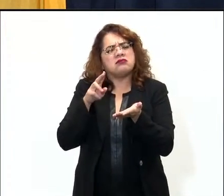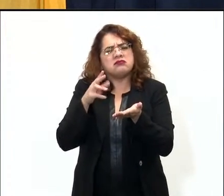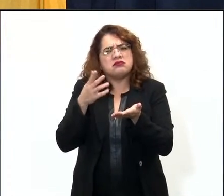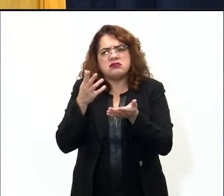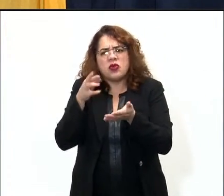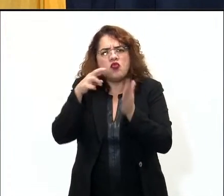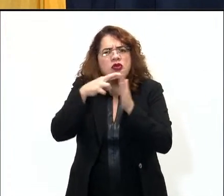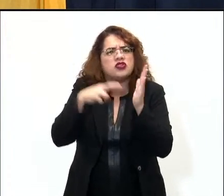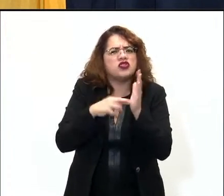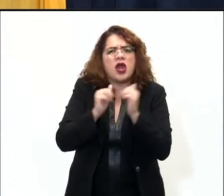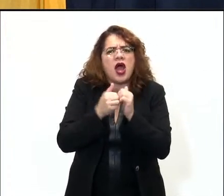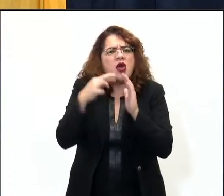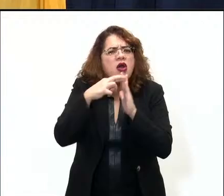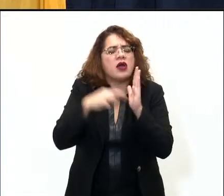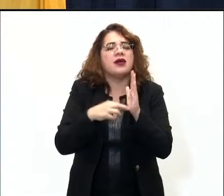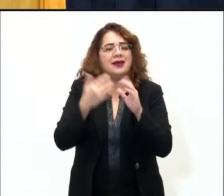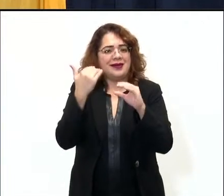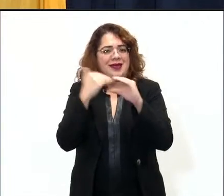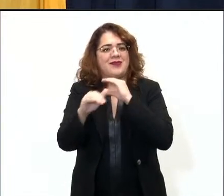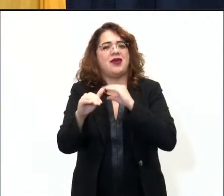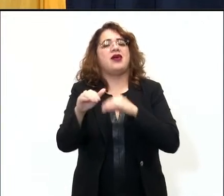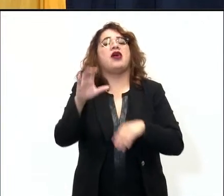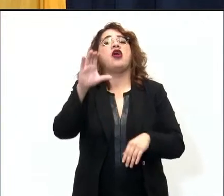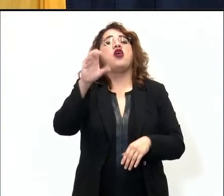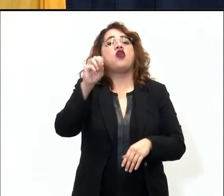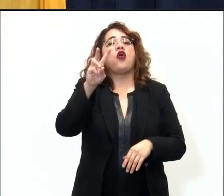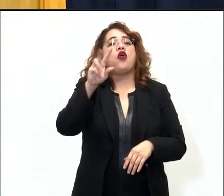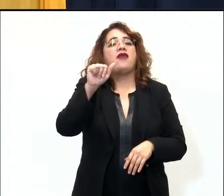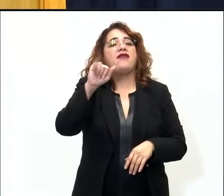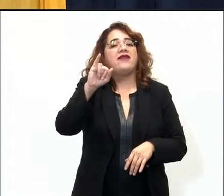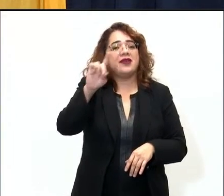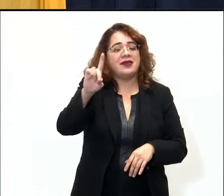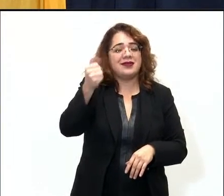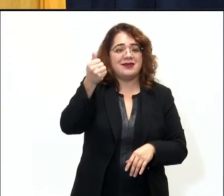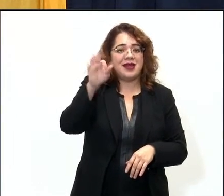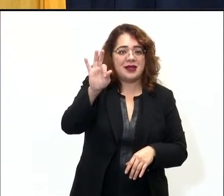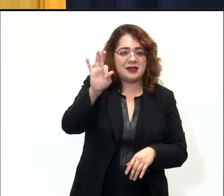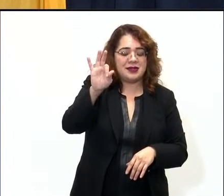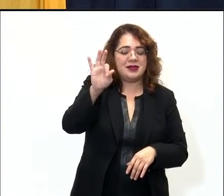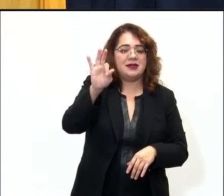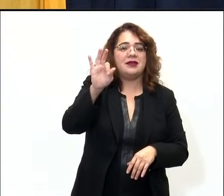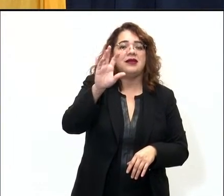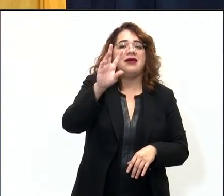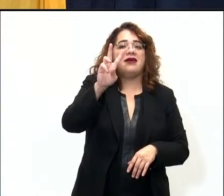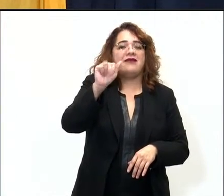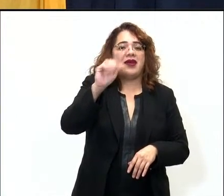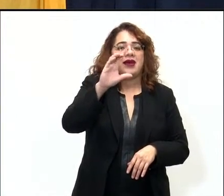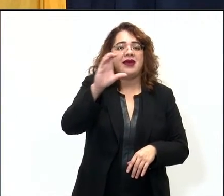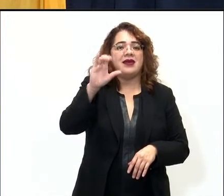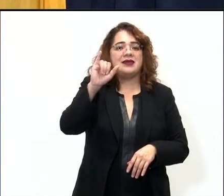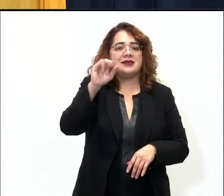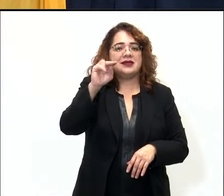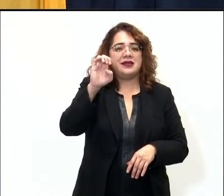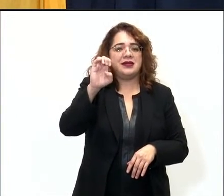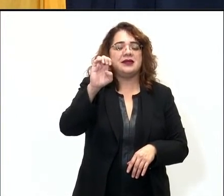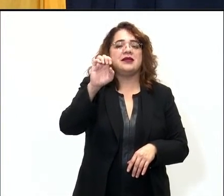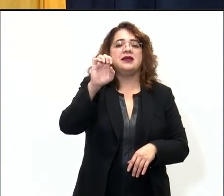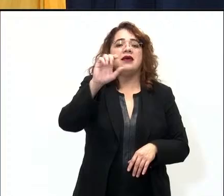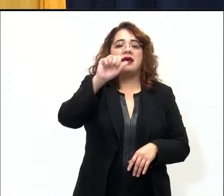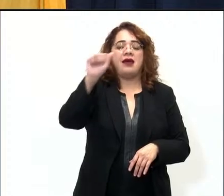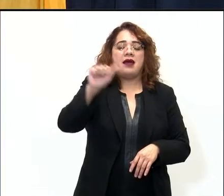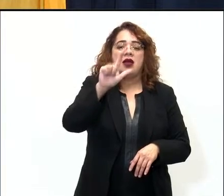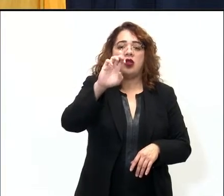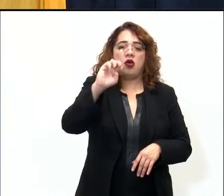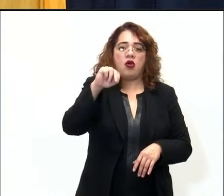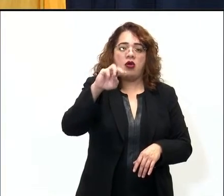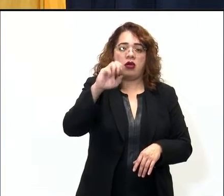the email I just mentioned, COVID-19 vaccine at longbeach.gov, or you call 570-INFO. When you go to one of these clinics,